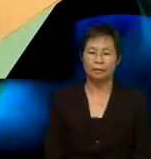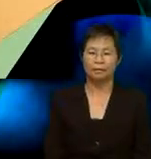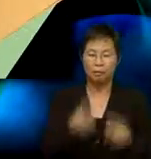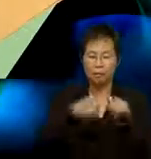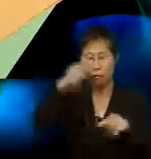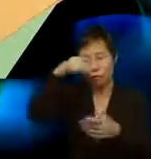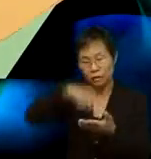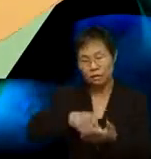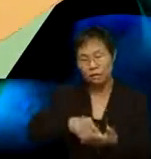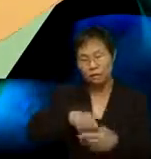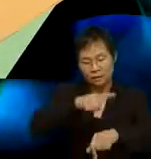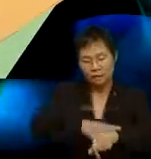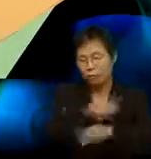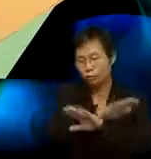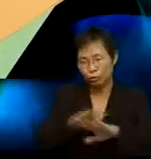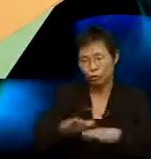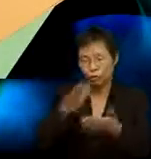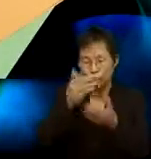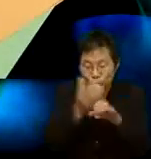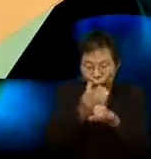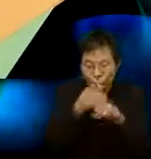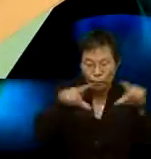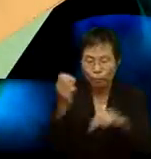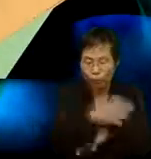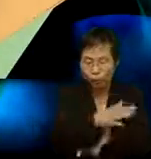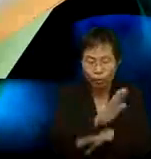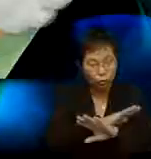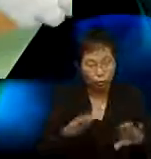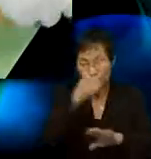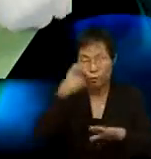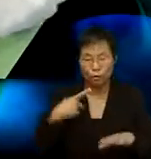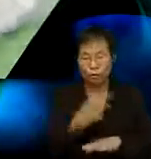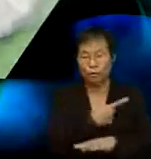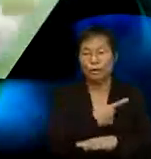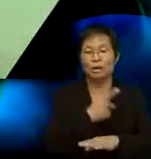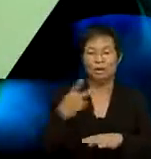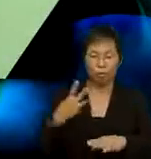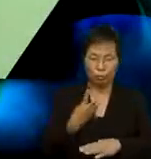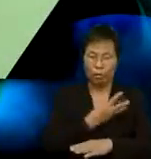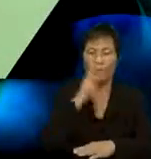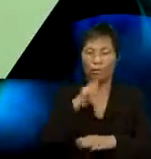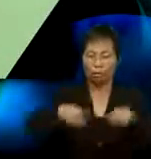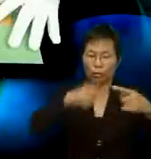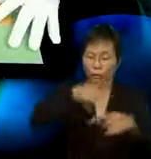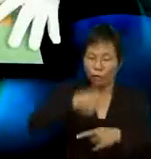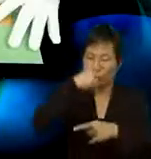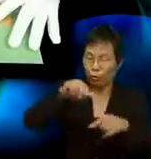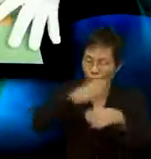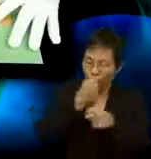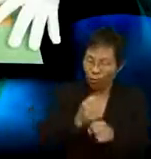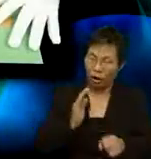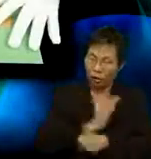But for this time, do not throw the smaller piece away, because we are going to need it to make our craft.